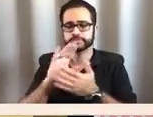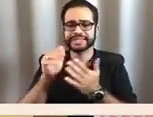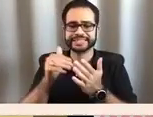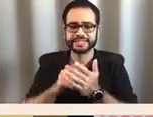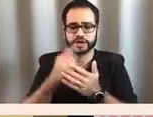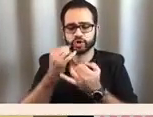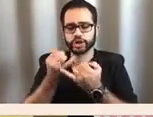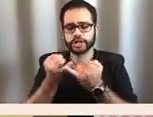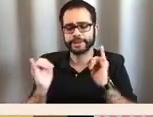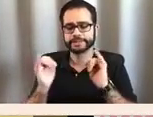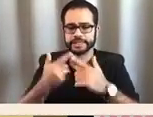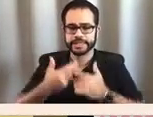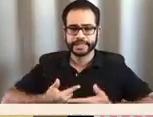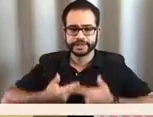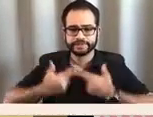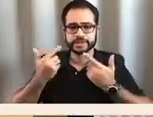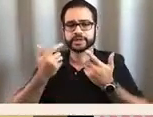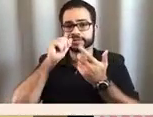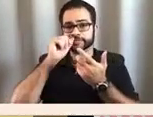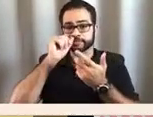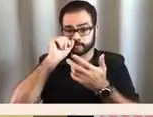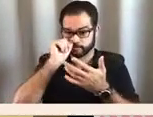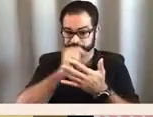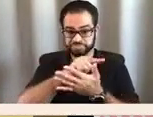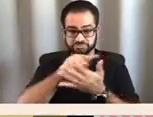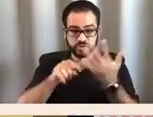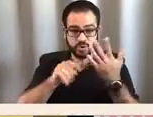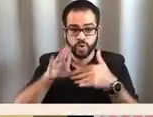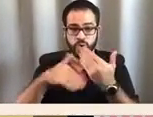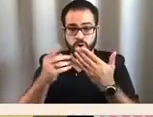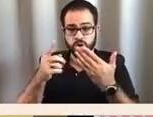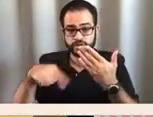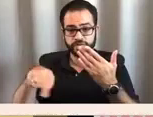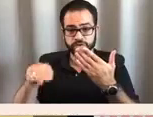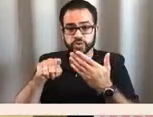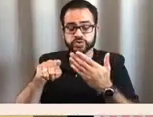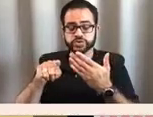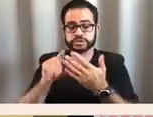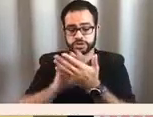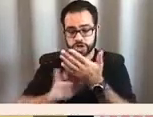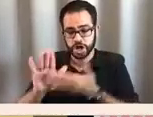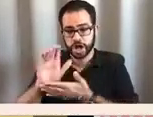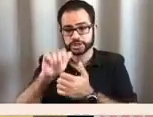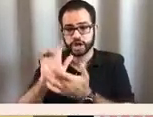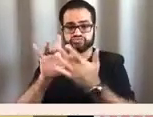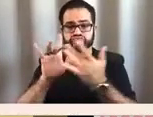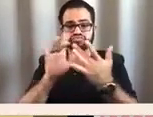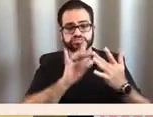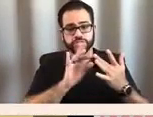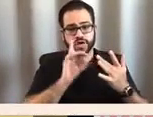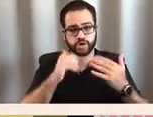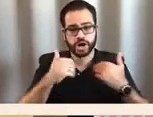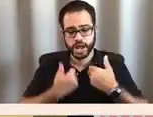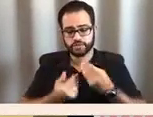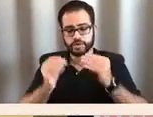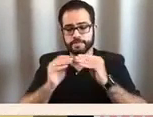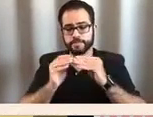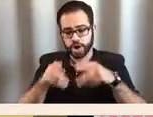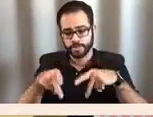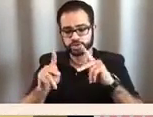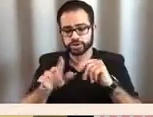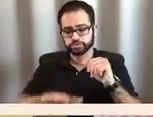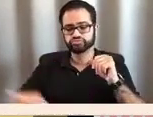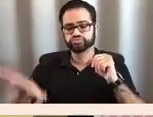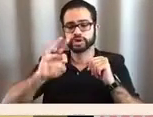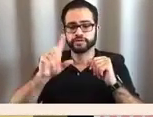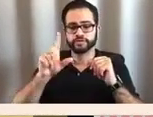living. All of those institutions of higher ed can reach out to offer more opportunities across Florida